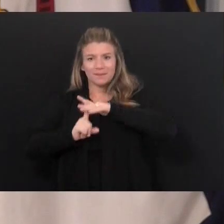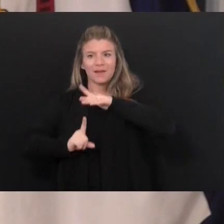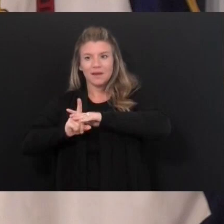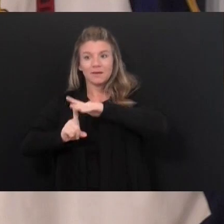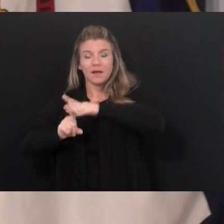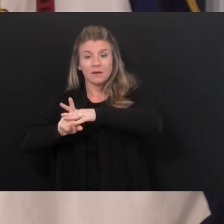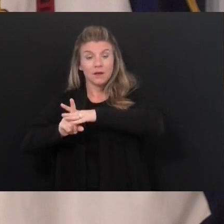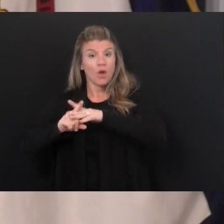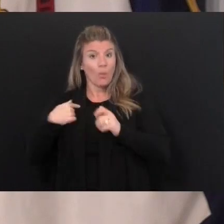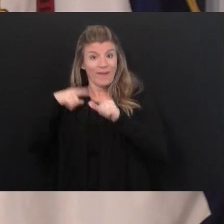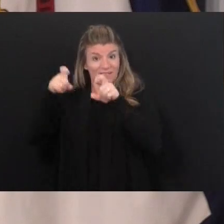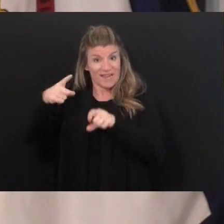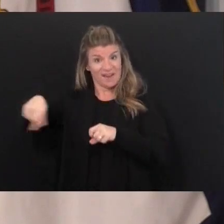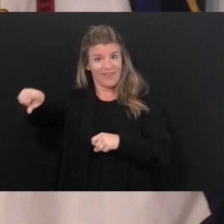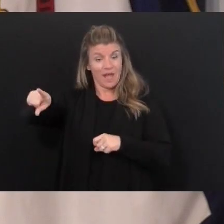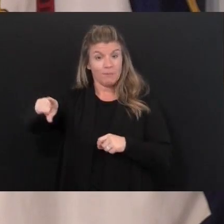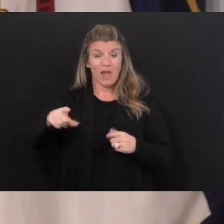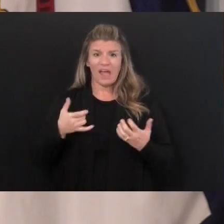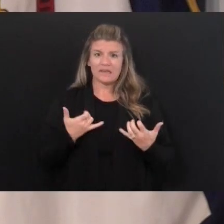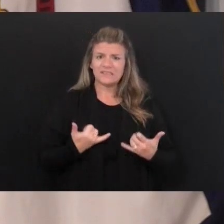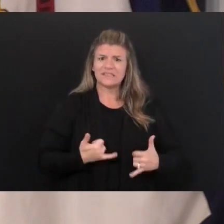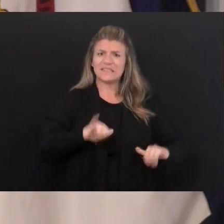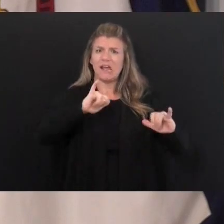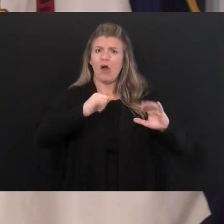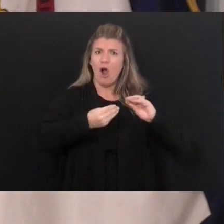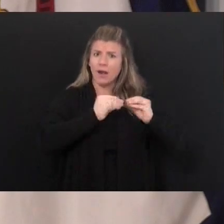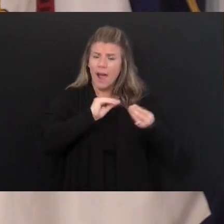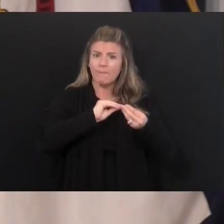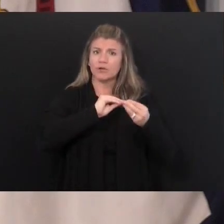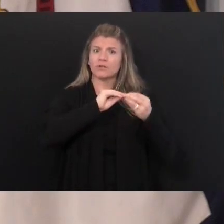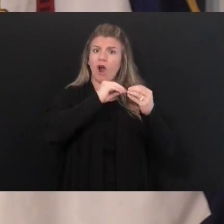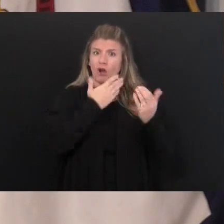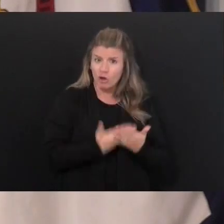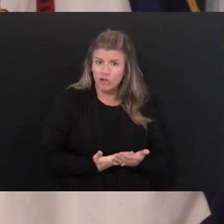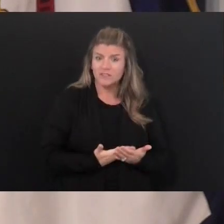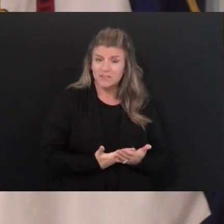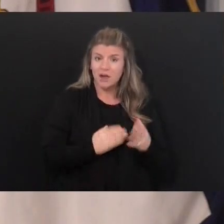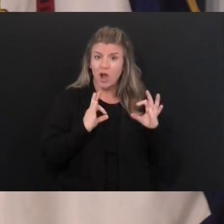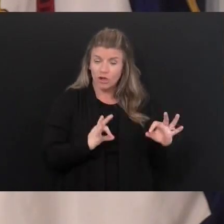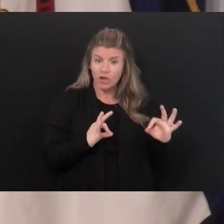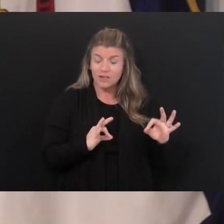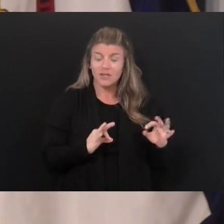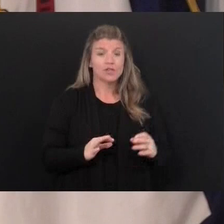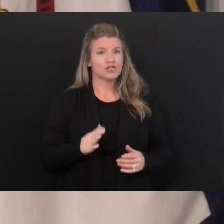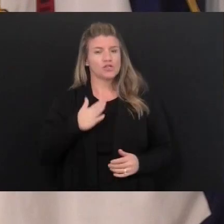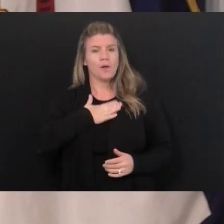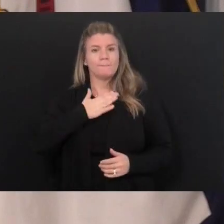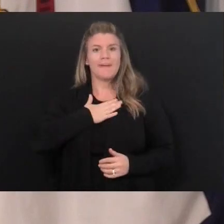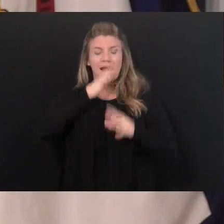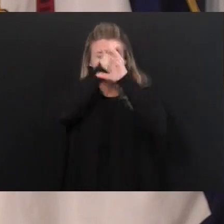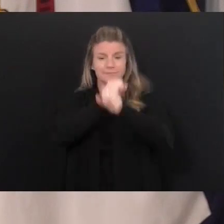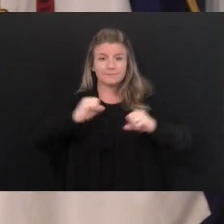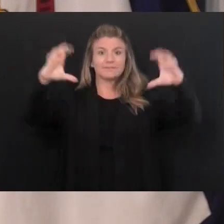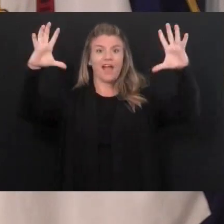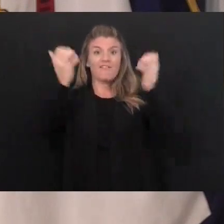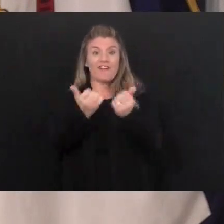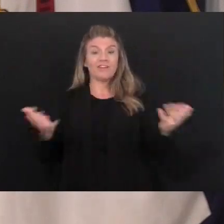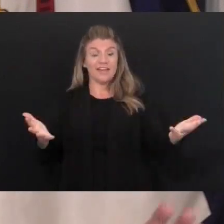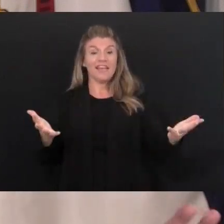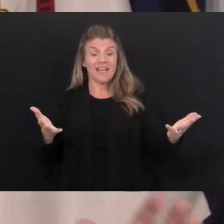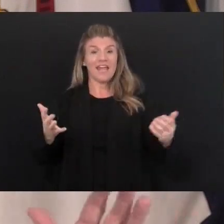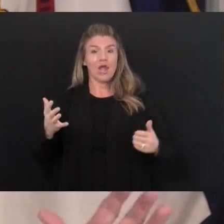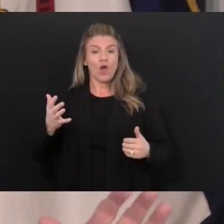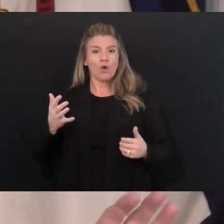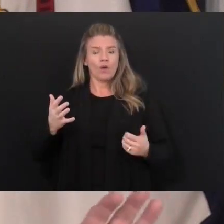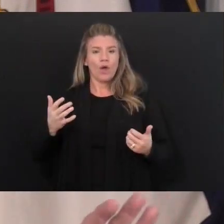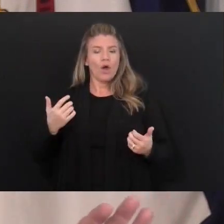are still really, really good. The bottom line, the way I see the whole thing, is if we